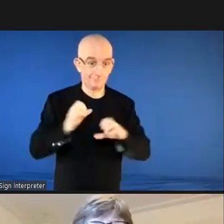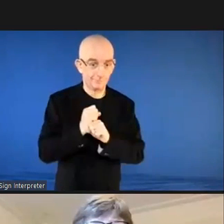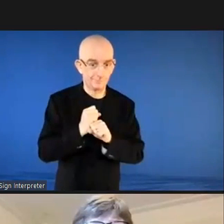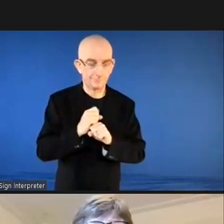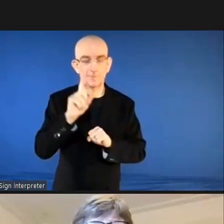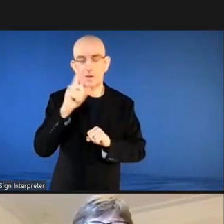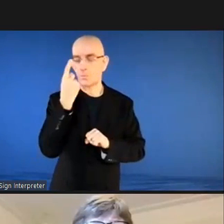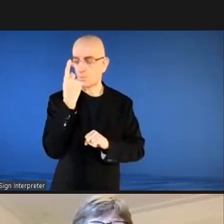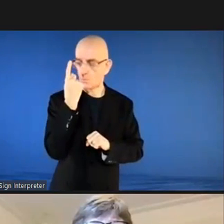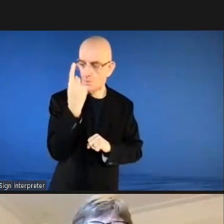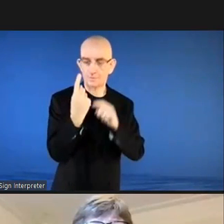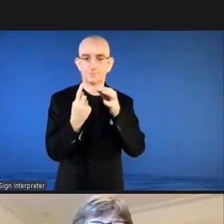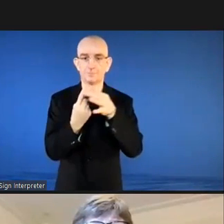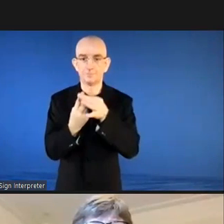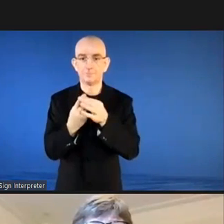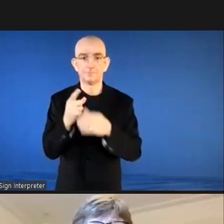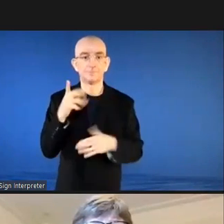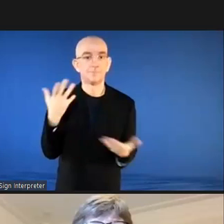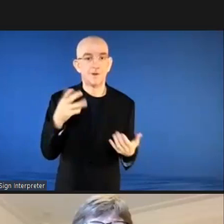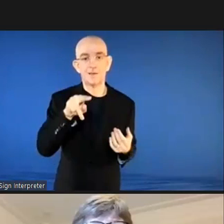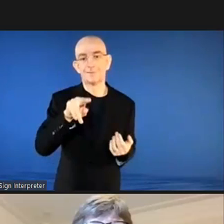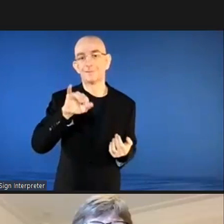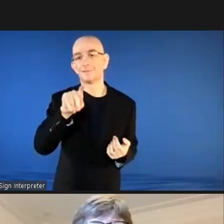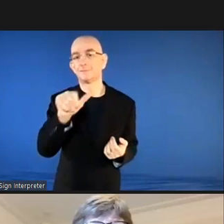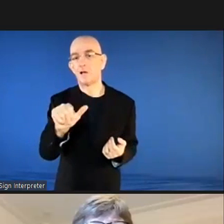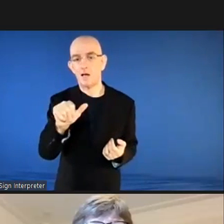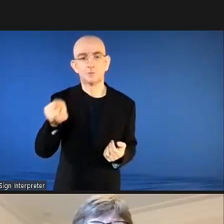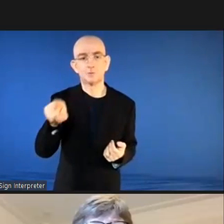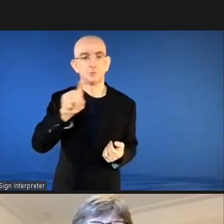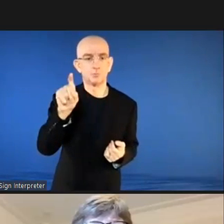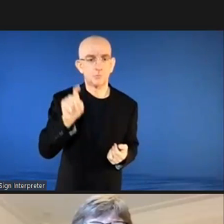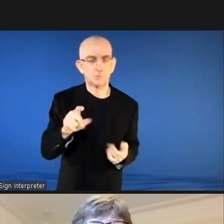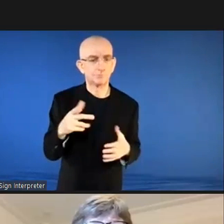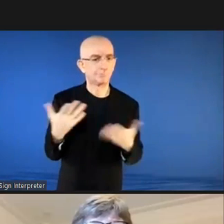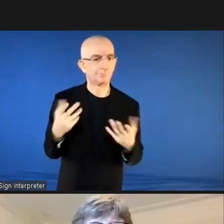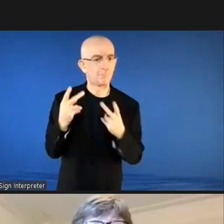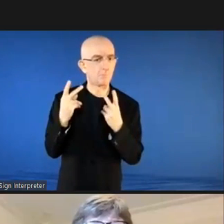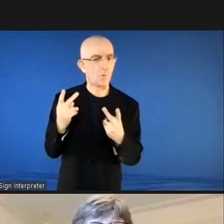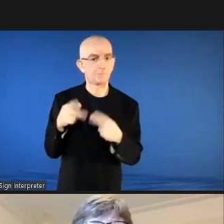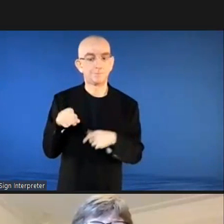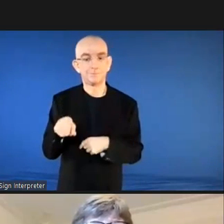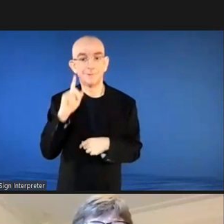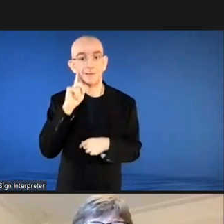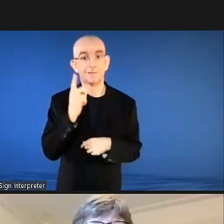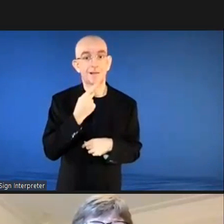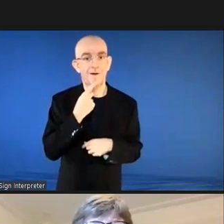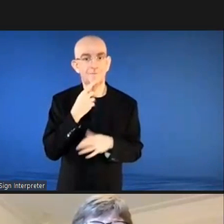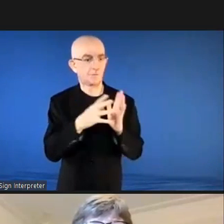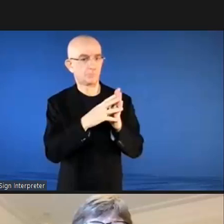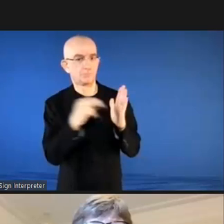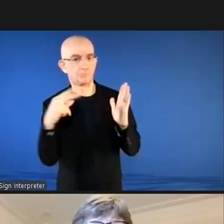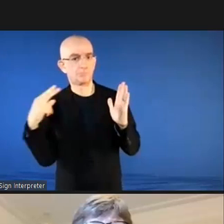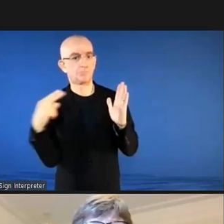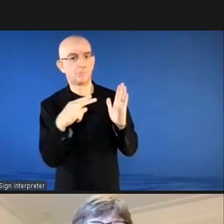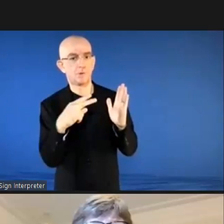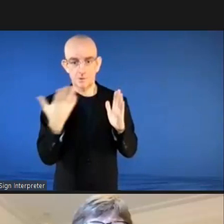how important deaf role models are. And from your work in South Asia, do you think, we